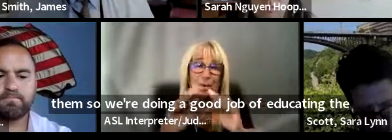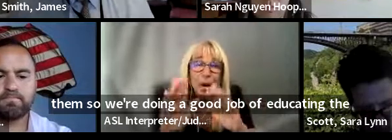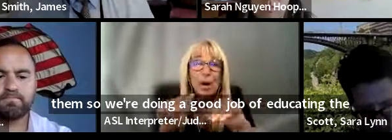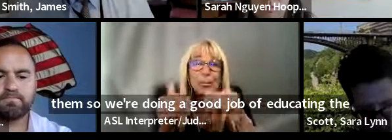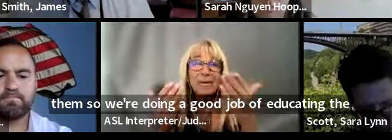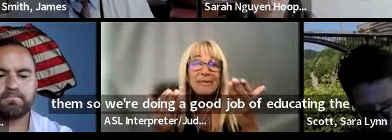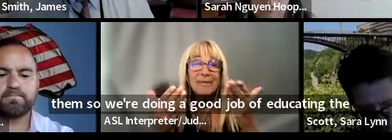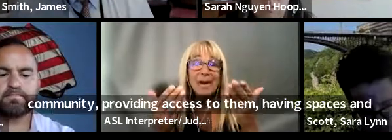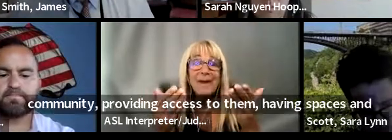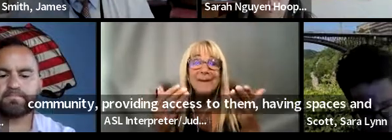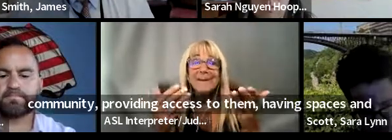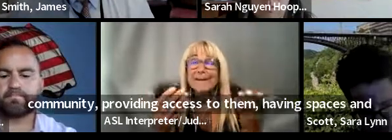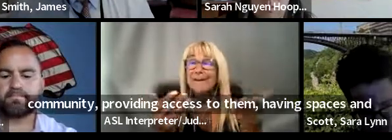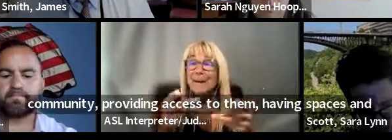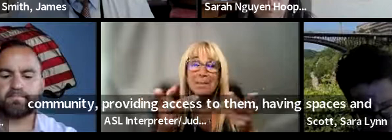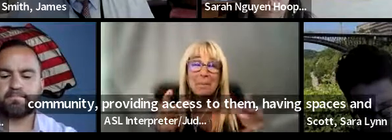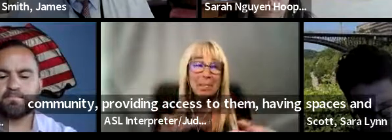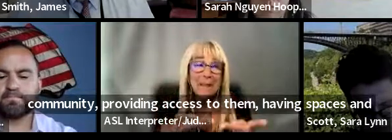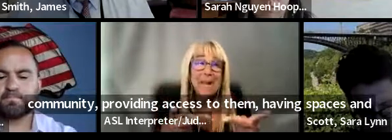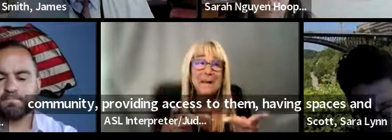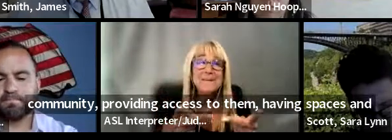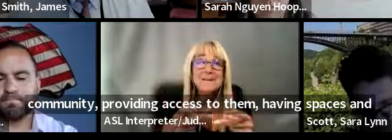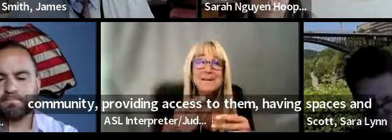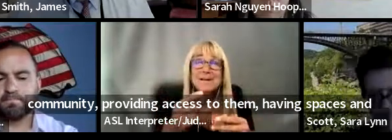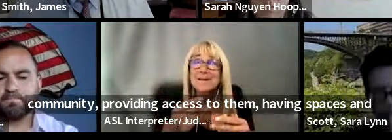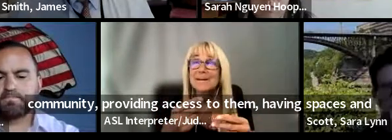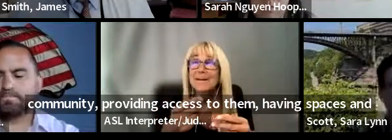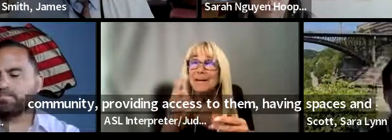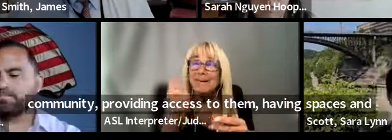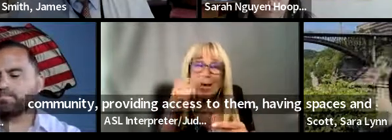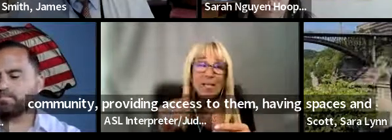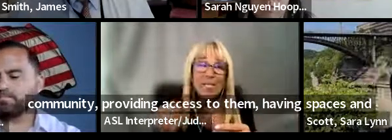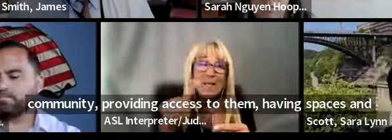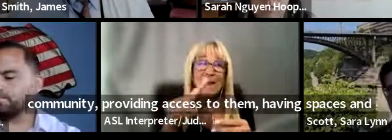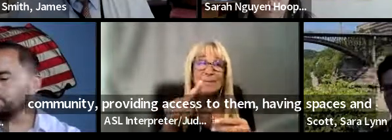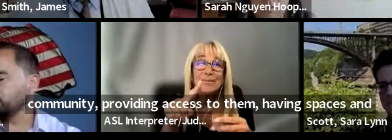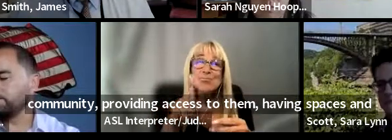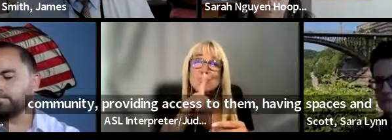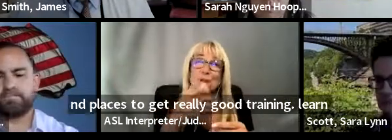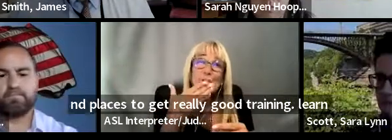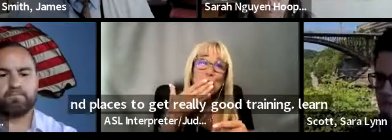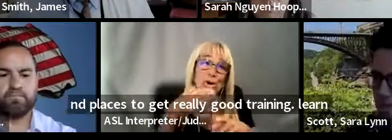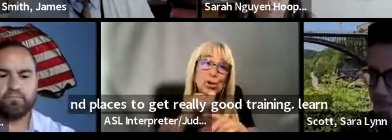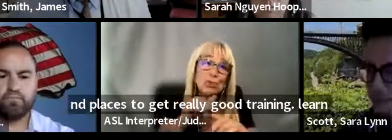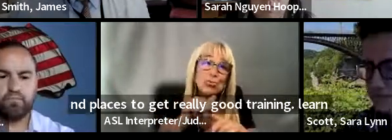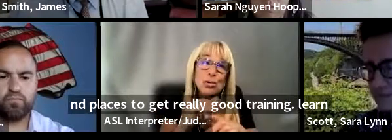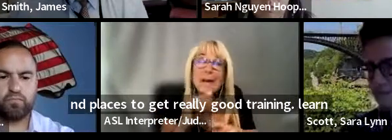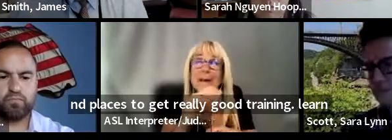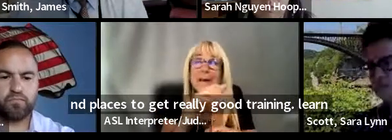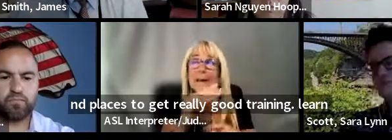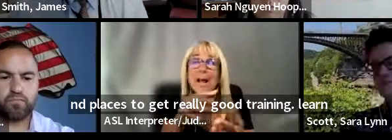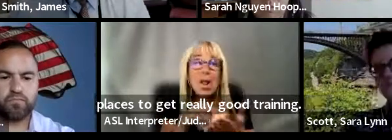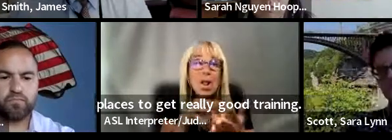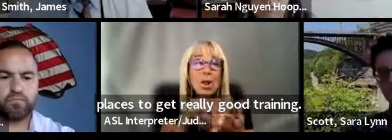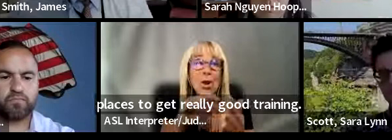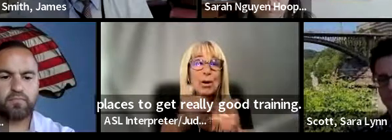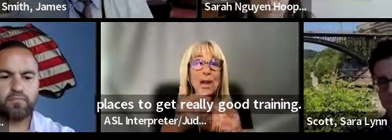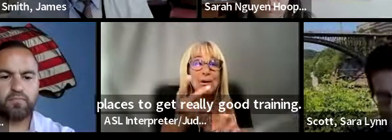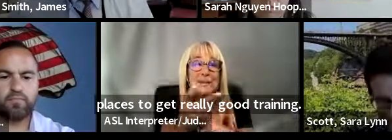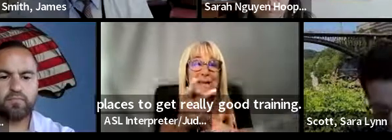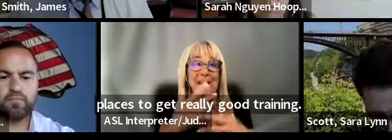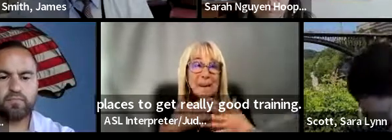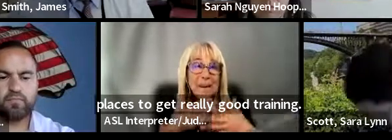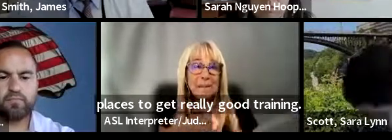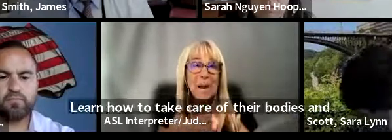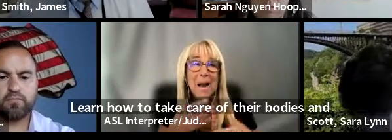and places to get really good training and learn how to take care of their bodies and